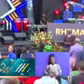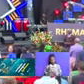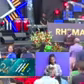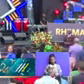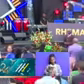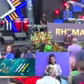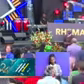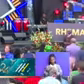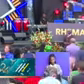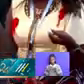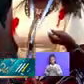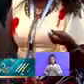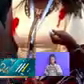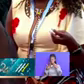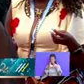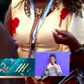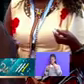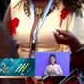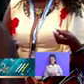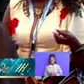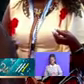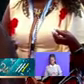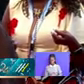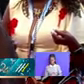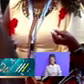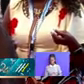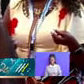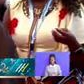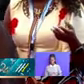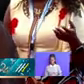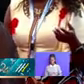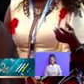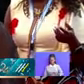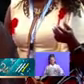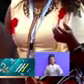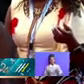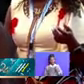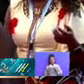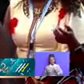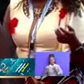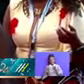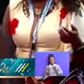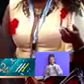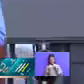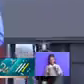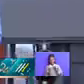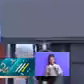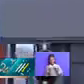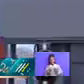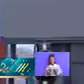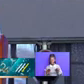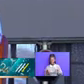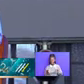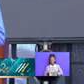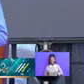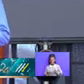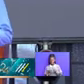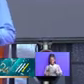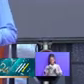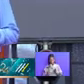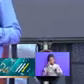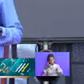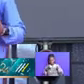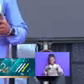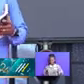up I'm rounding up there is there is so much anointing here there is so much Glory G